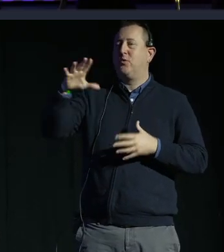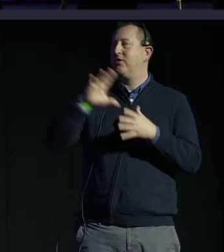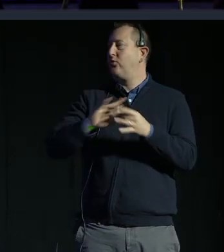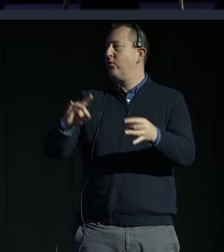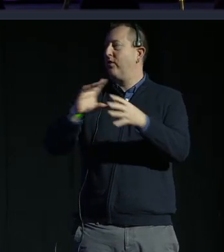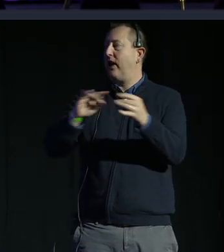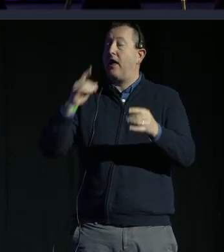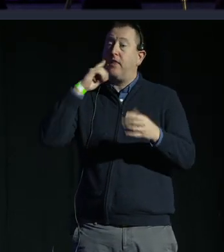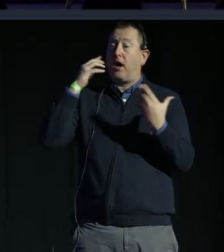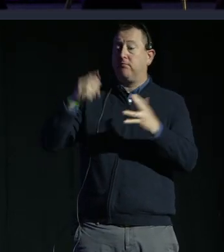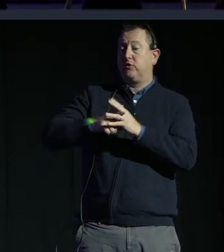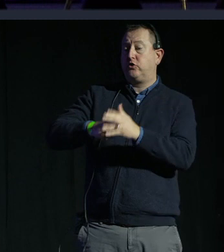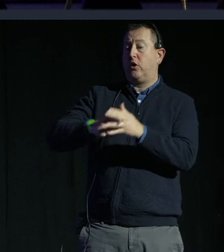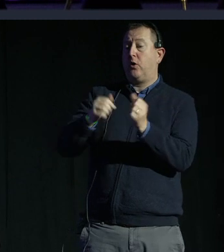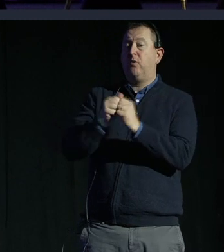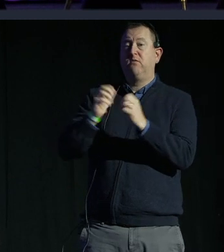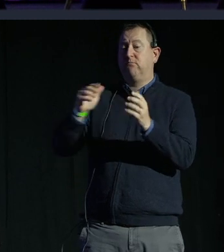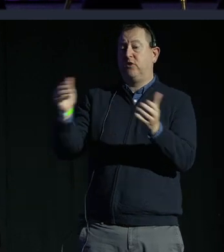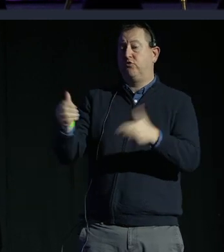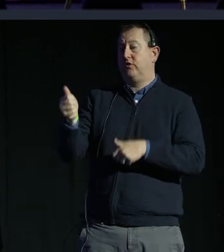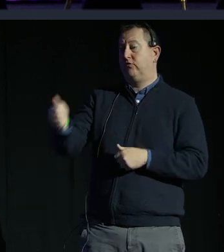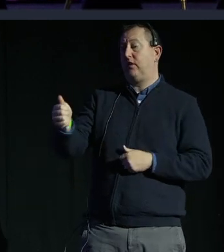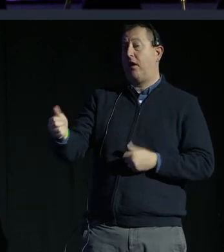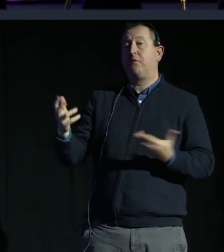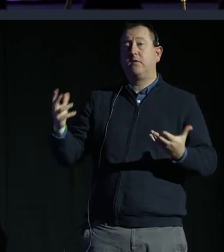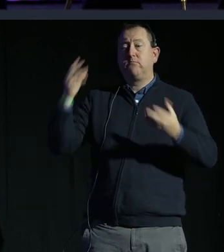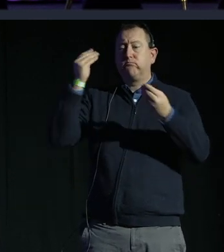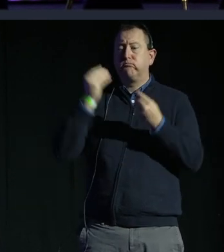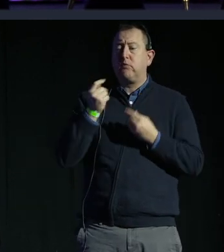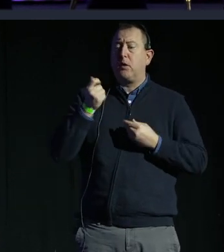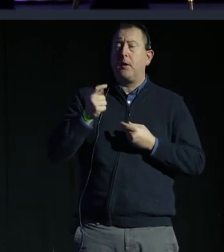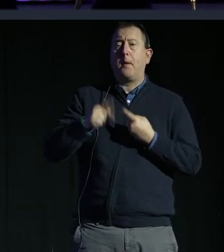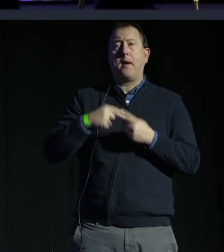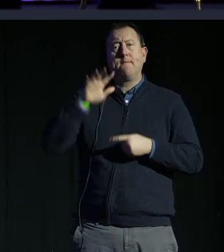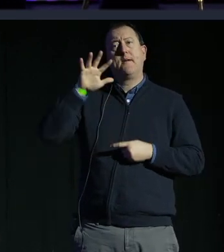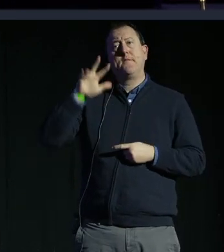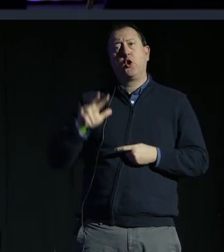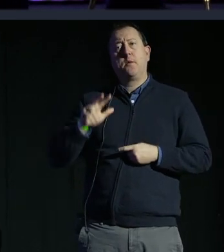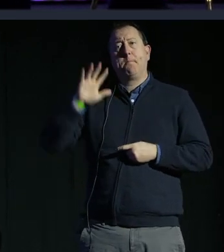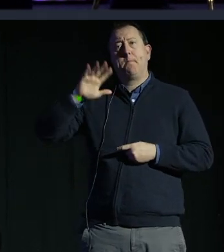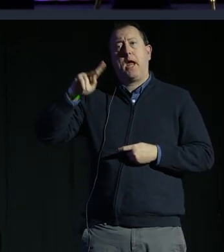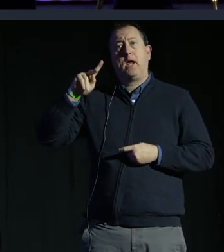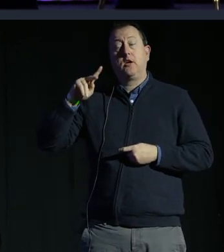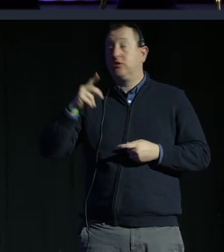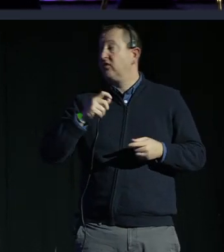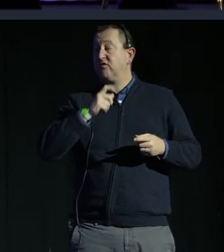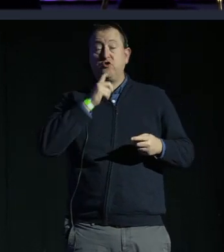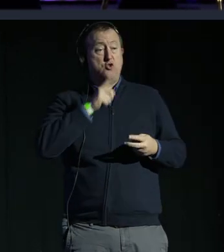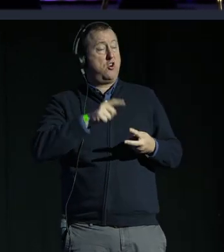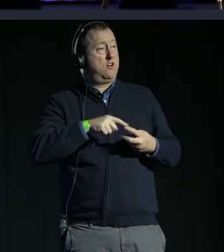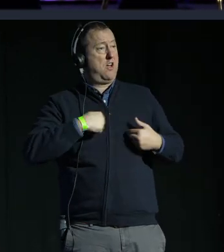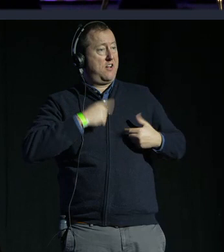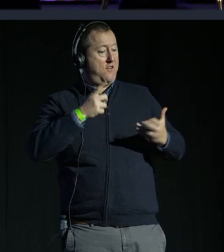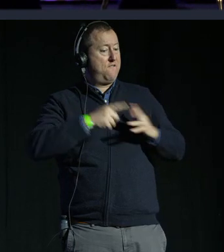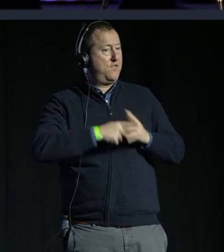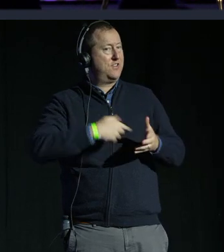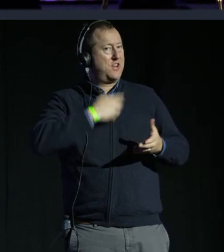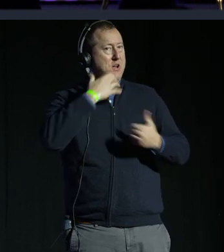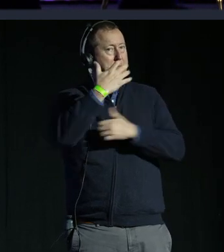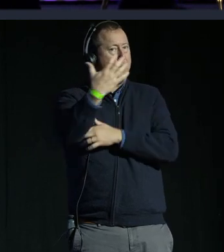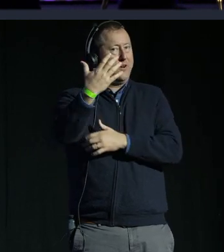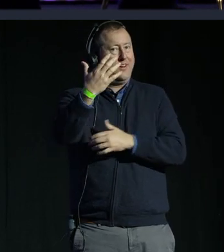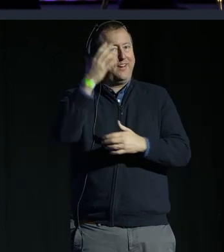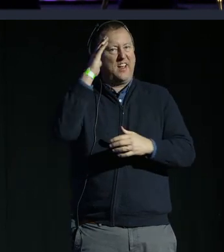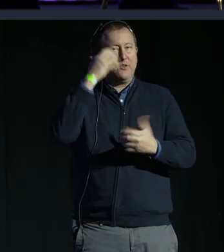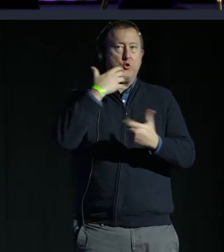thought we'd start with just introducing yourselves and telling us a little bit about Fifth Third Bank. Sure. I'll go first. So good morning, everyone.